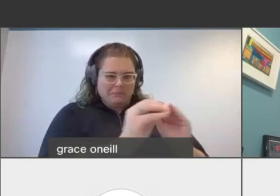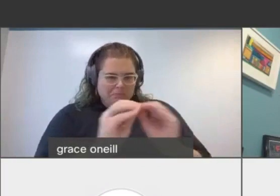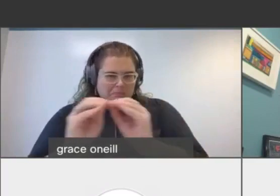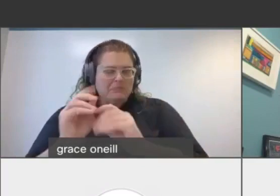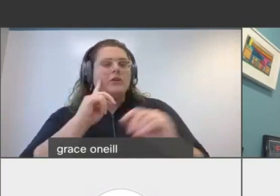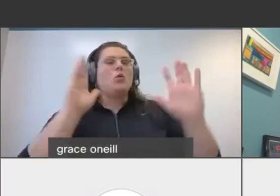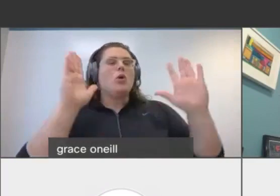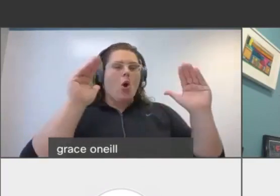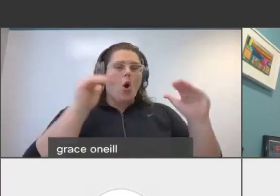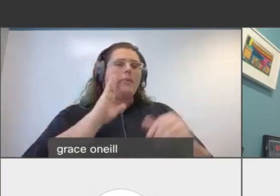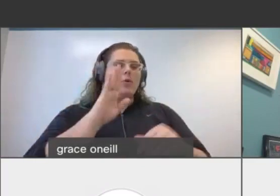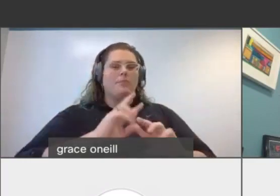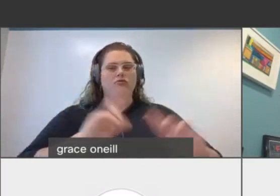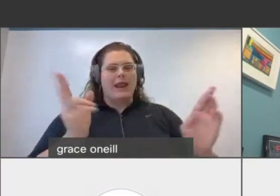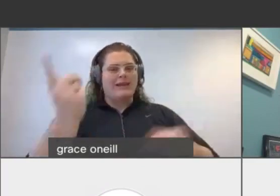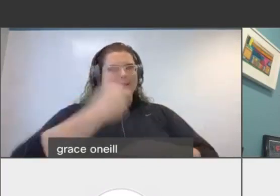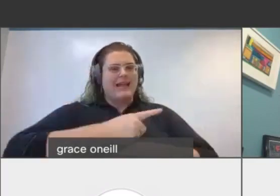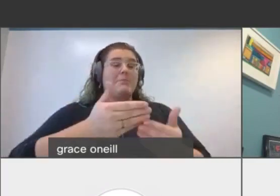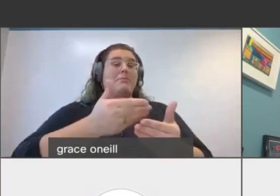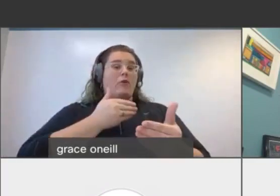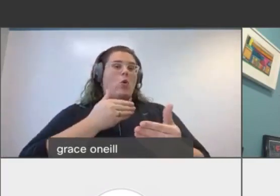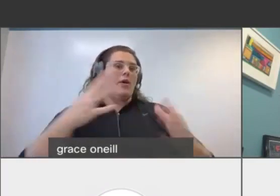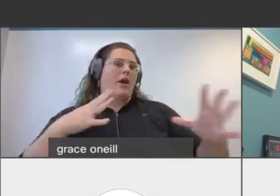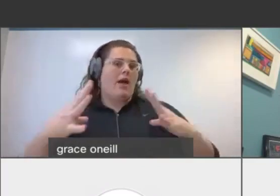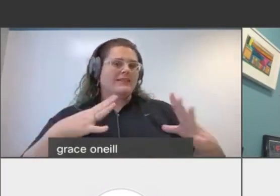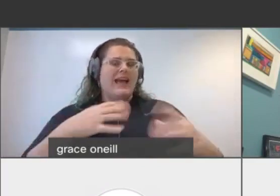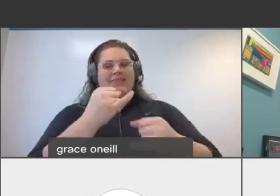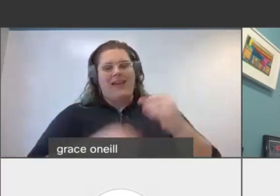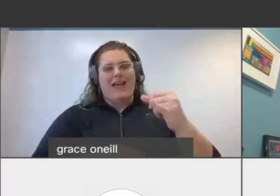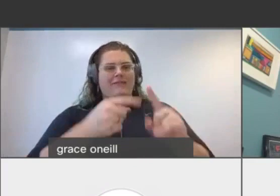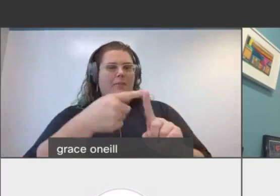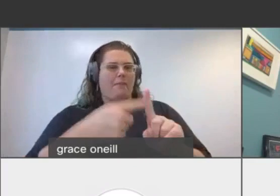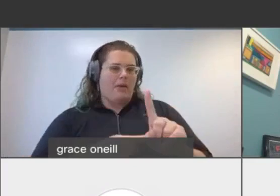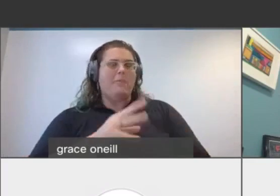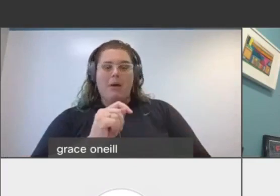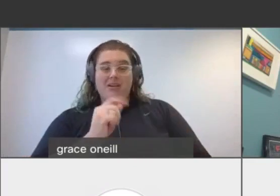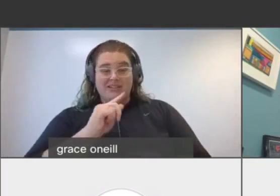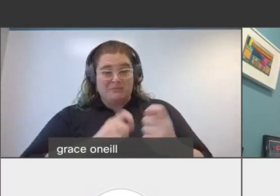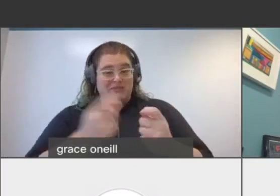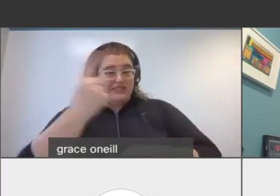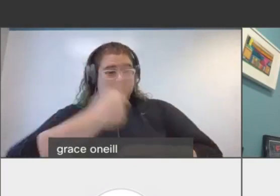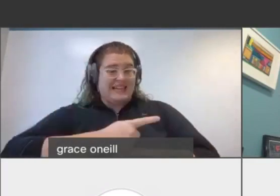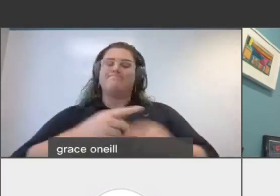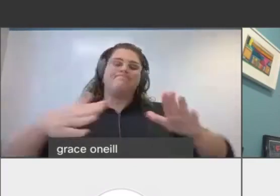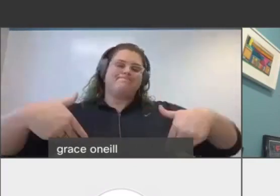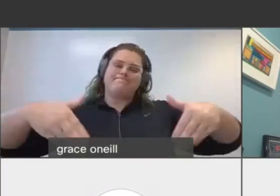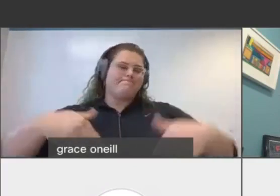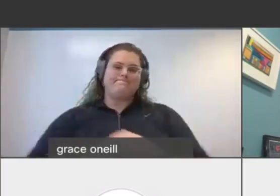date before the holidays so that people are aware, but we do not have the date right now.